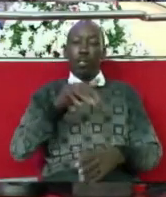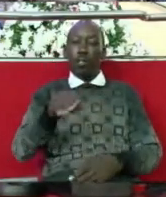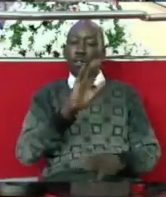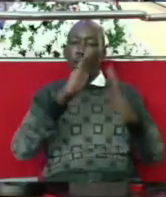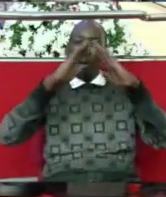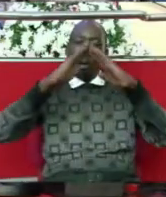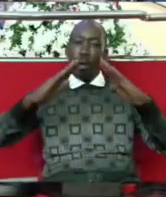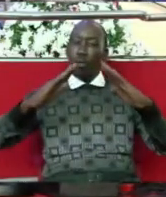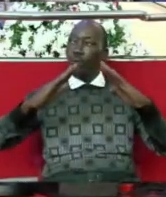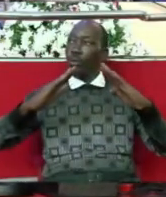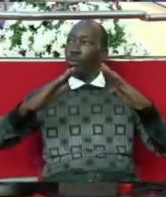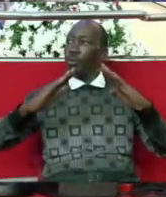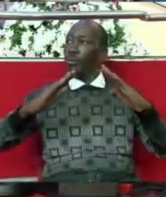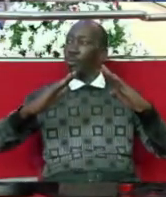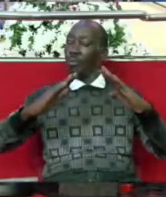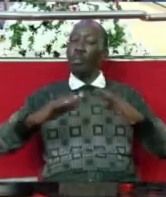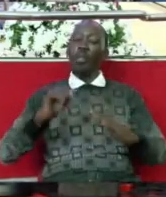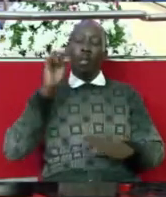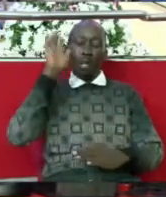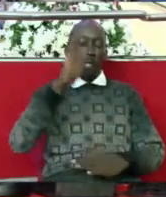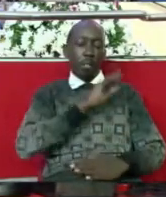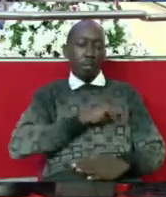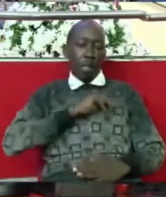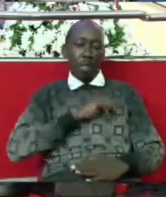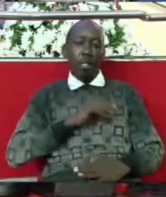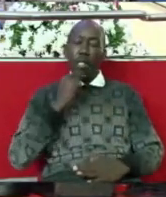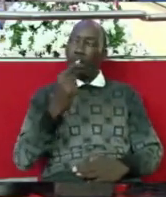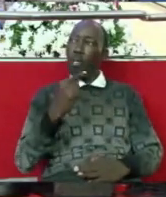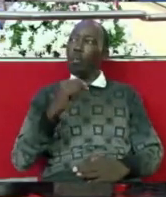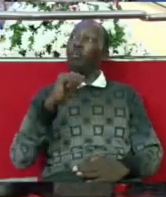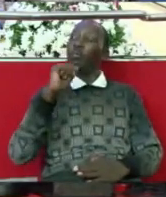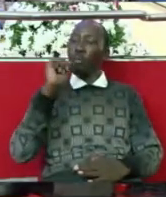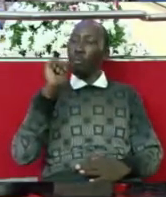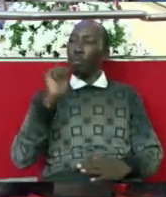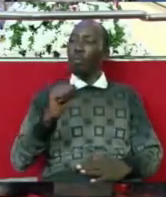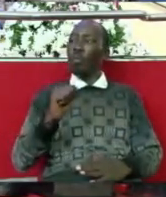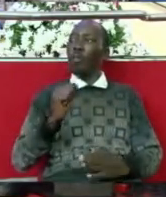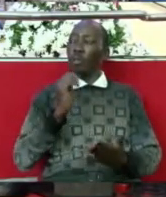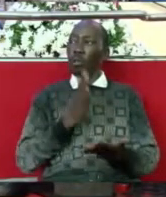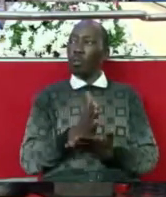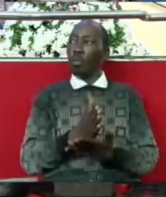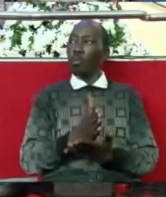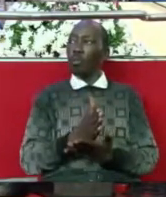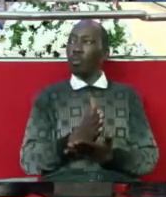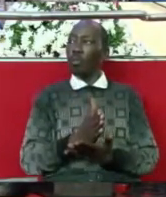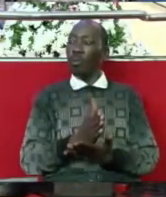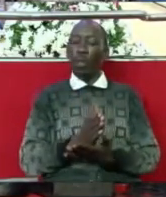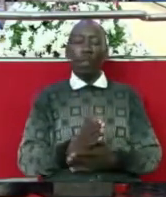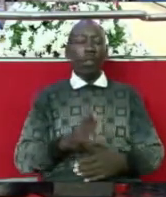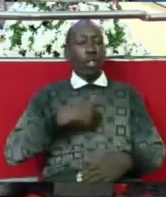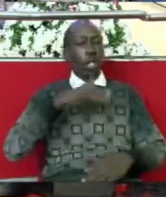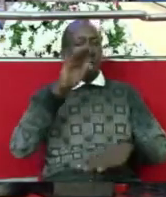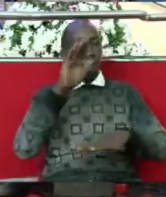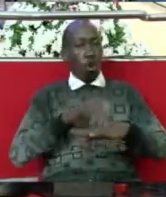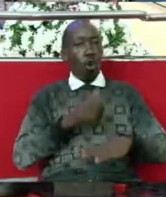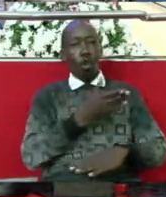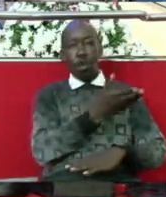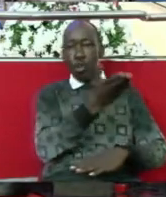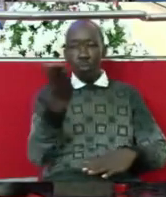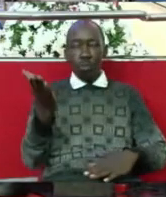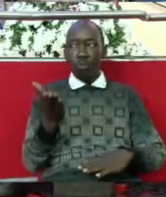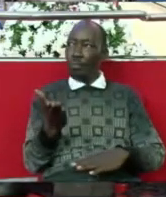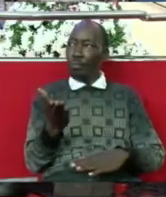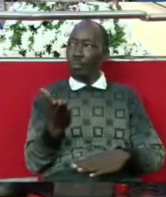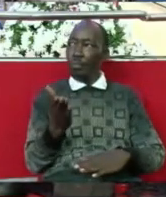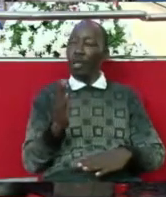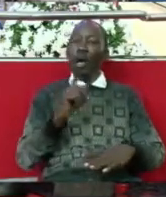yake iko katika hekalu hili. And his mercy is saying no. Ya kwamba rehema yake inasema hasha. He called you. Alikuita. And